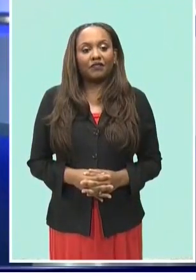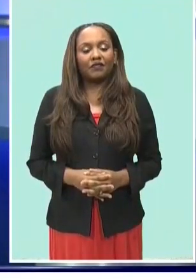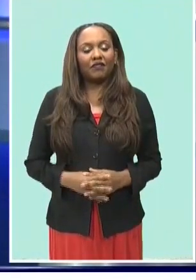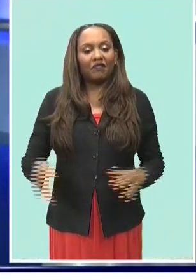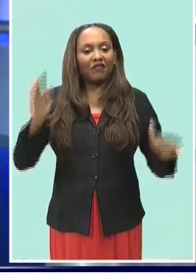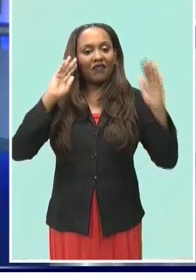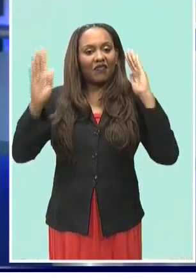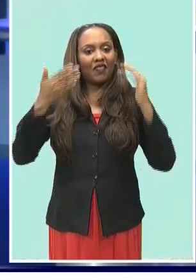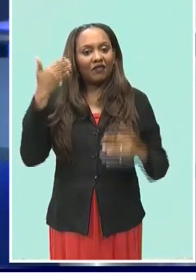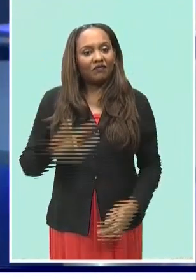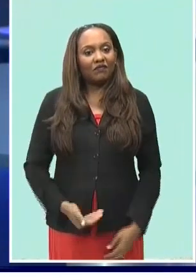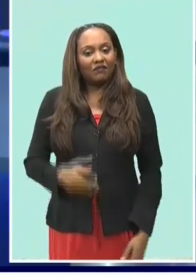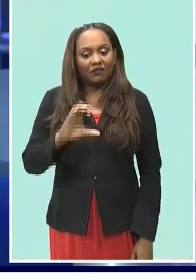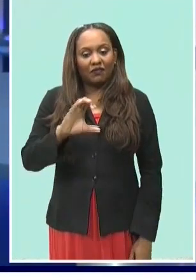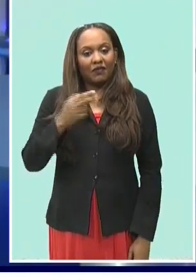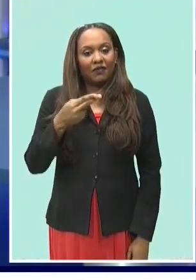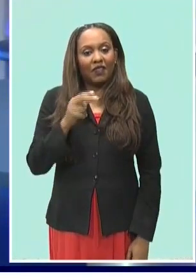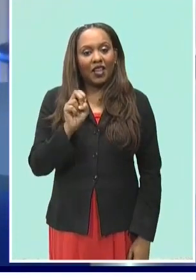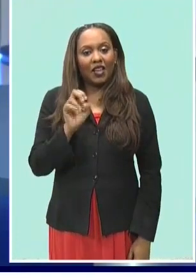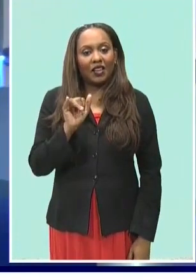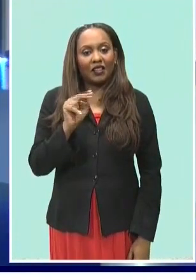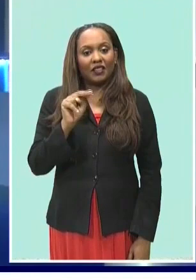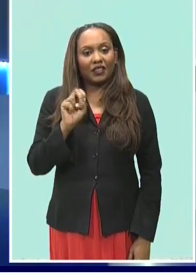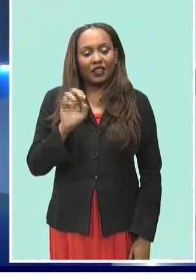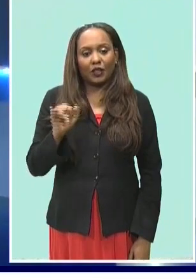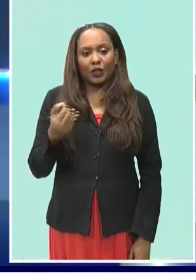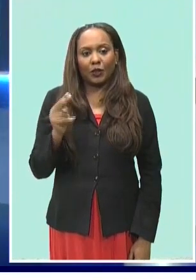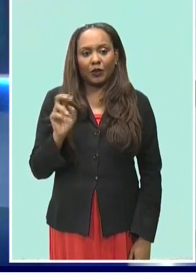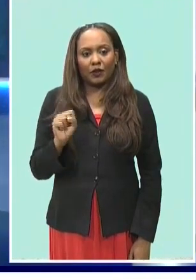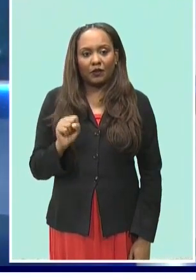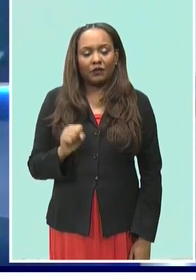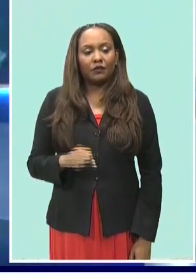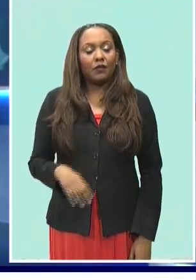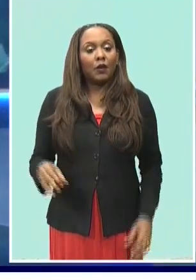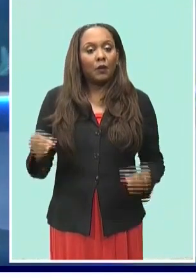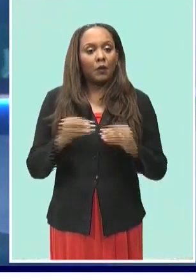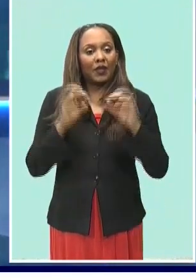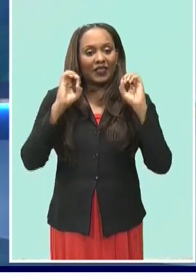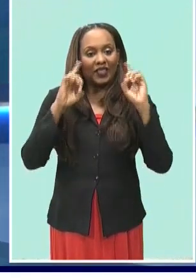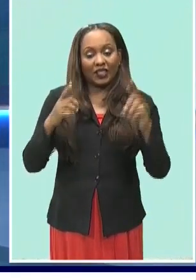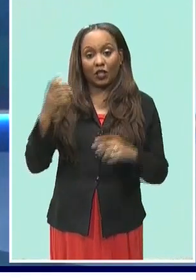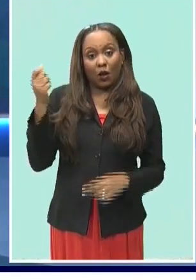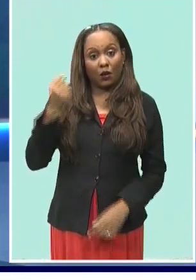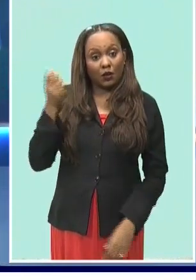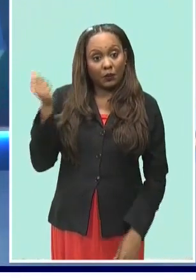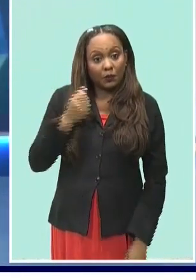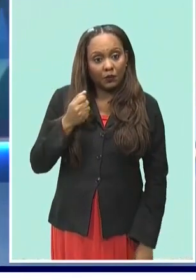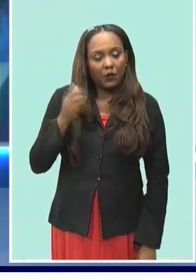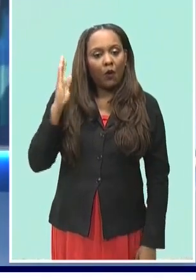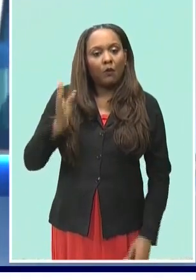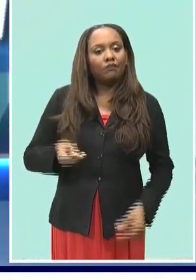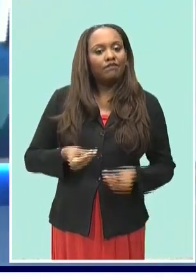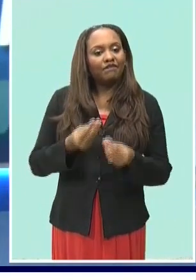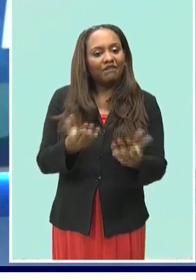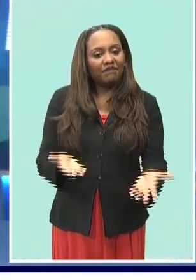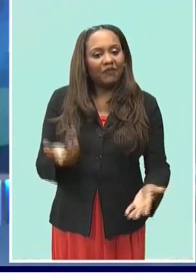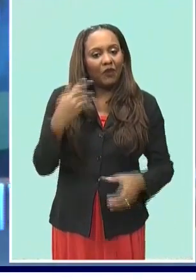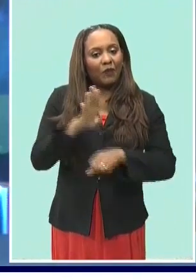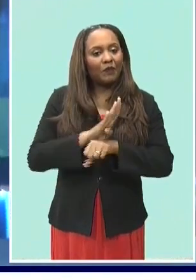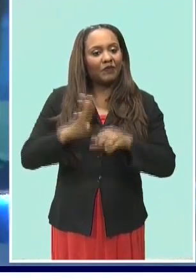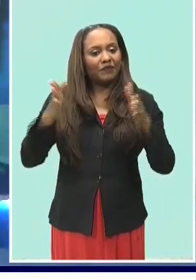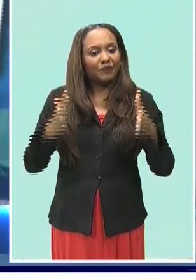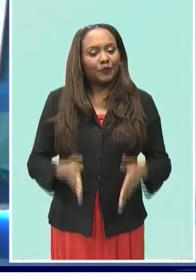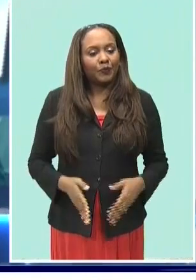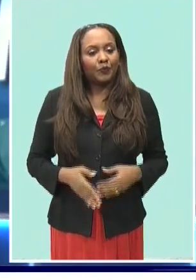I am Shane Jones, leading the news at 7. More educational scholarships and grants will soon be made available to Barbadians. This